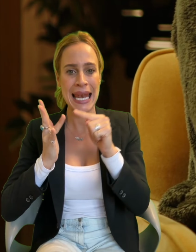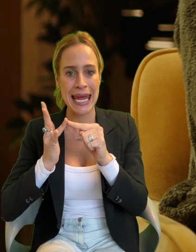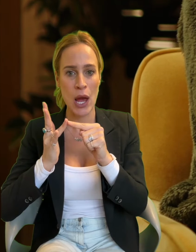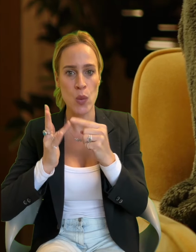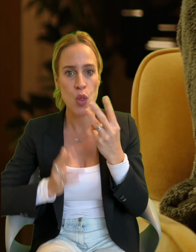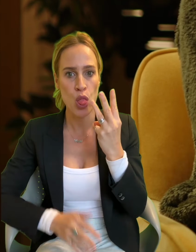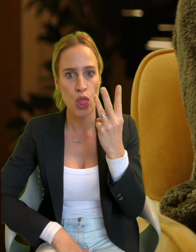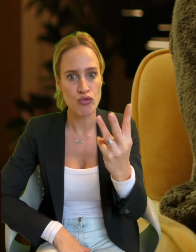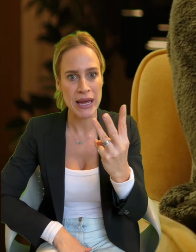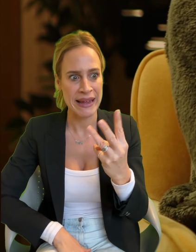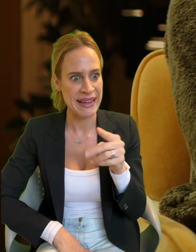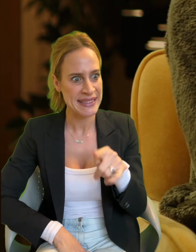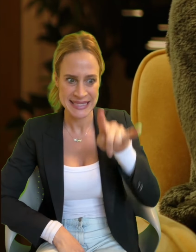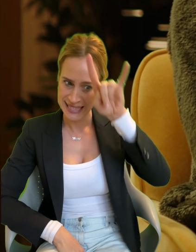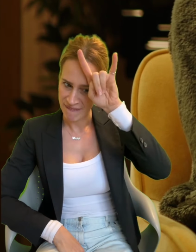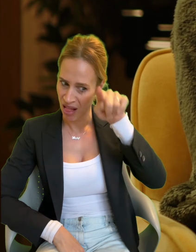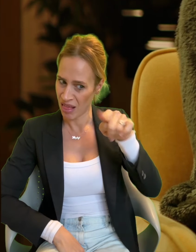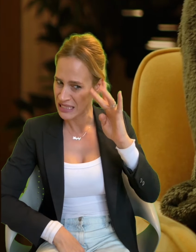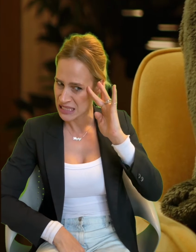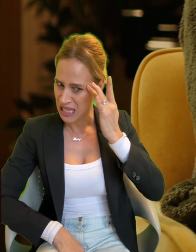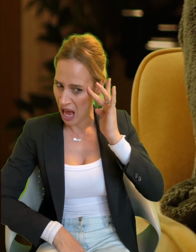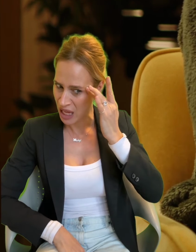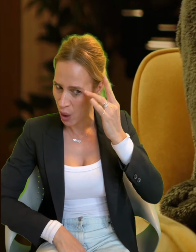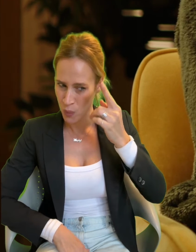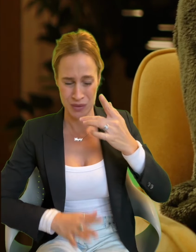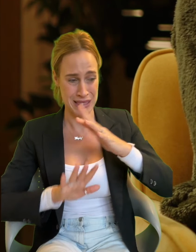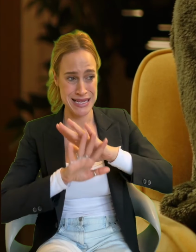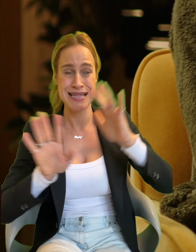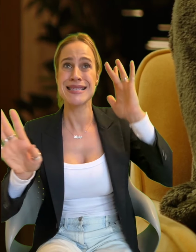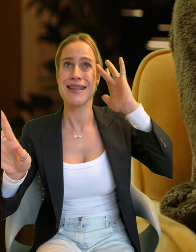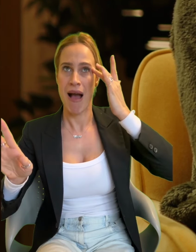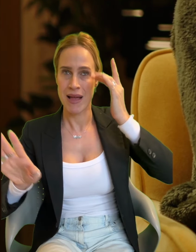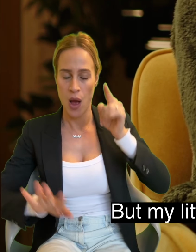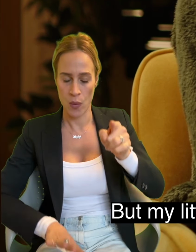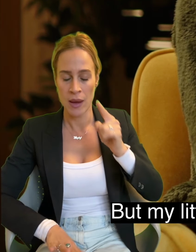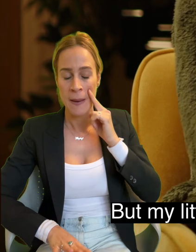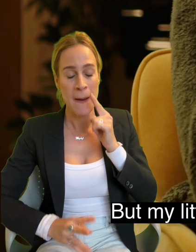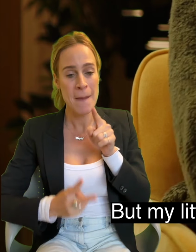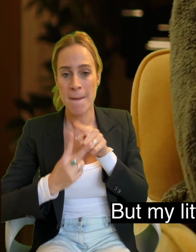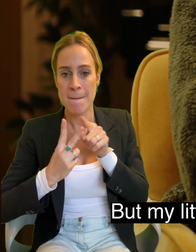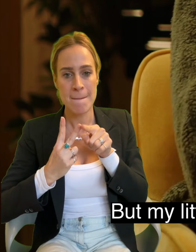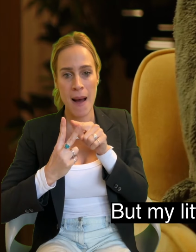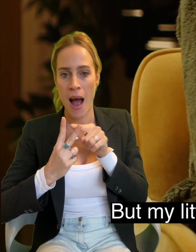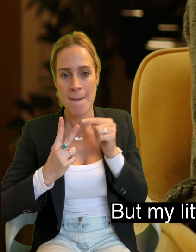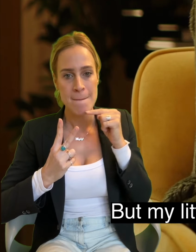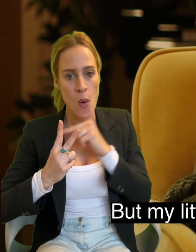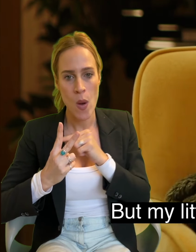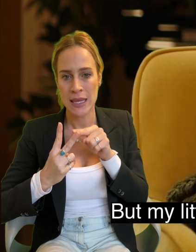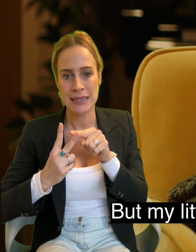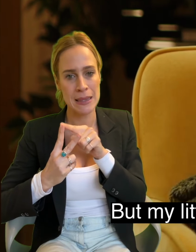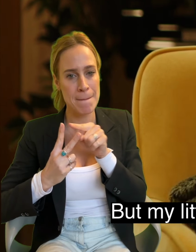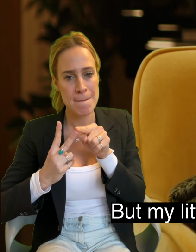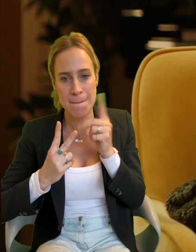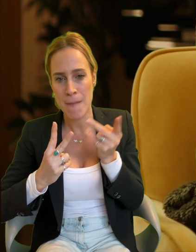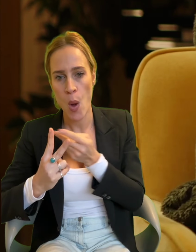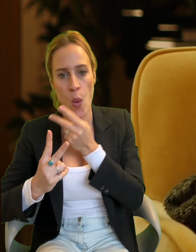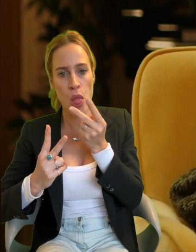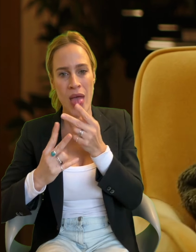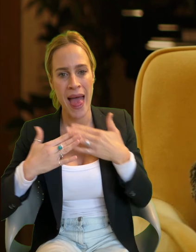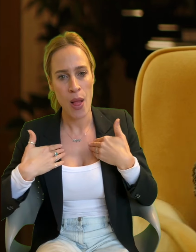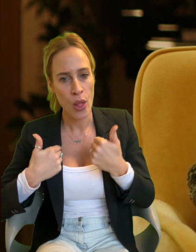devil. He's mad. He's a psycho. Yeah. But my little boys, I'm blessed that they're both healthy, they're both